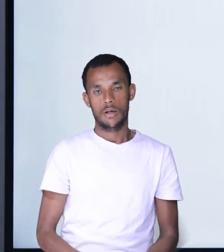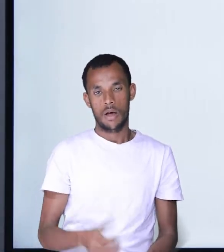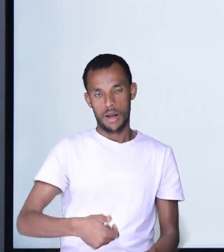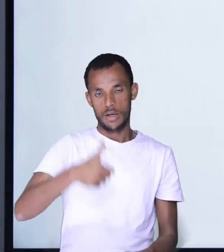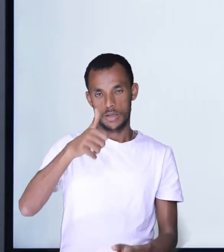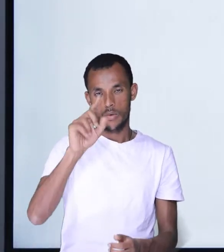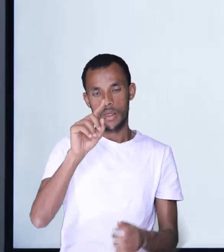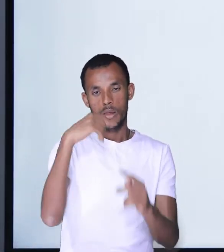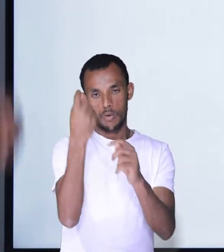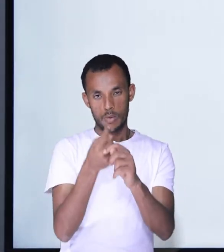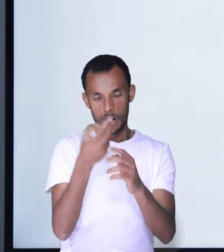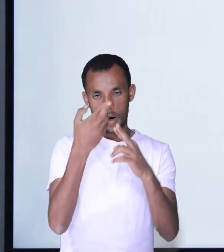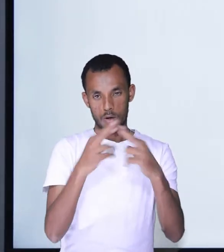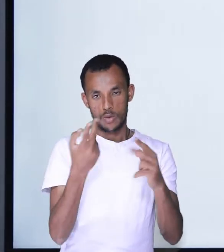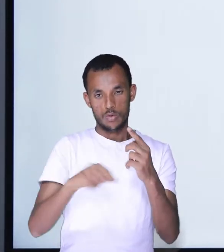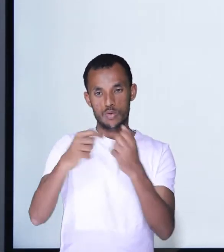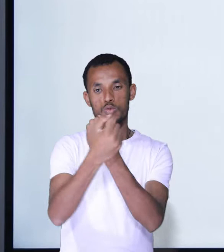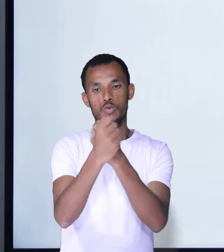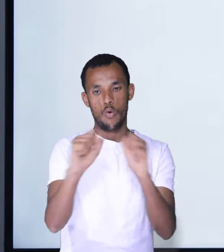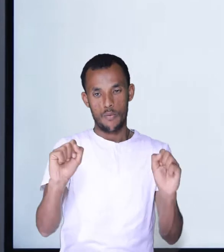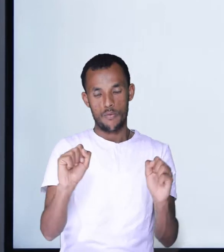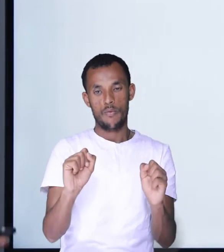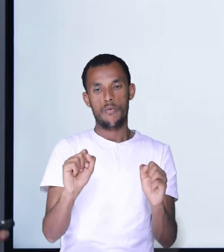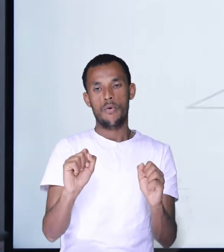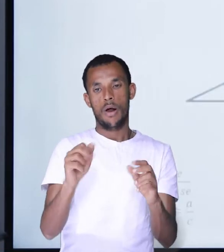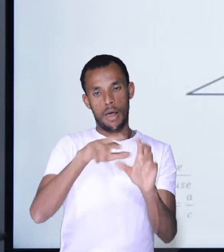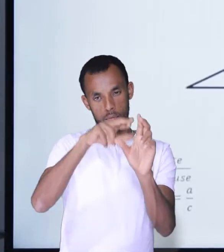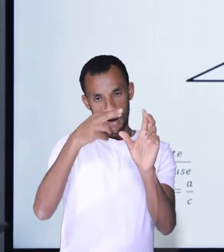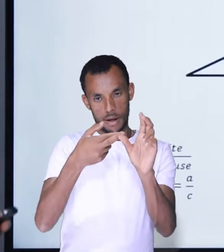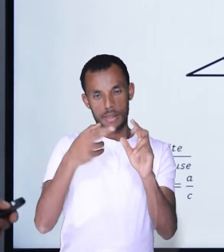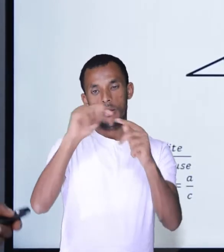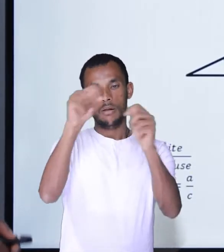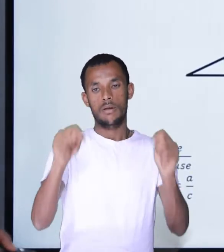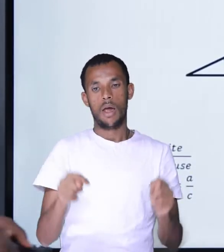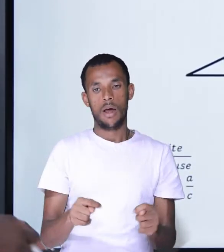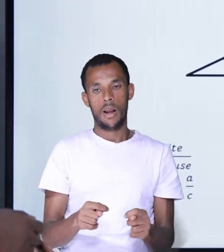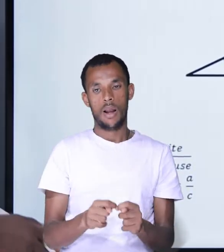Another one, trigonometric ratio to solve right angle triangle.